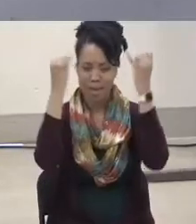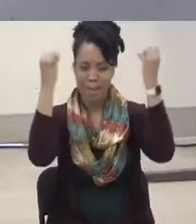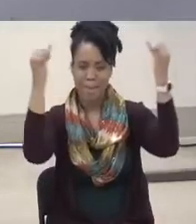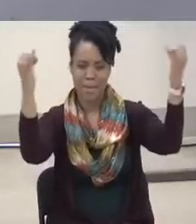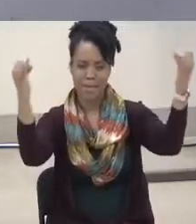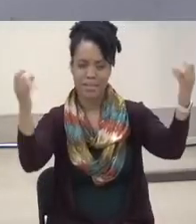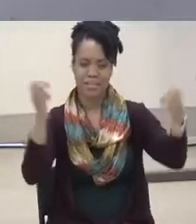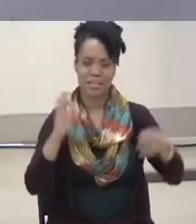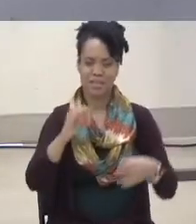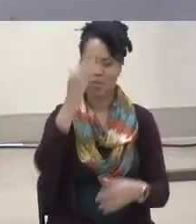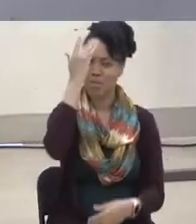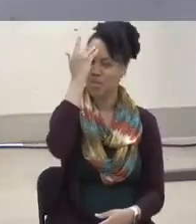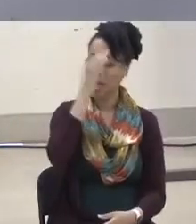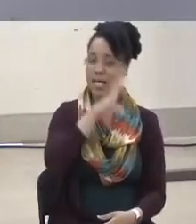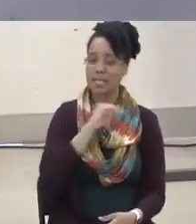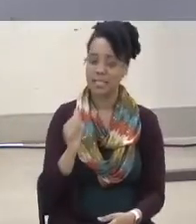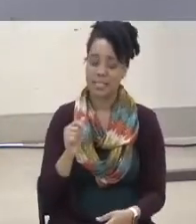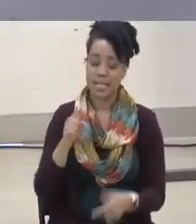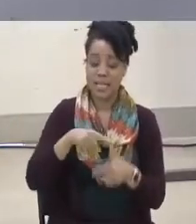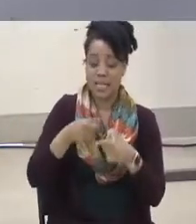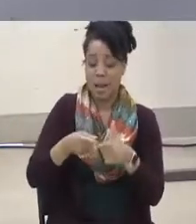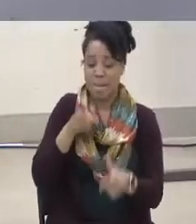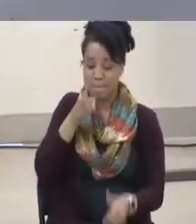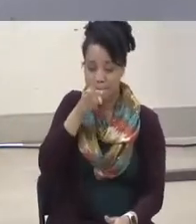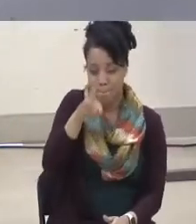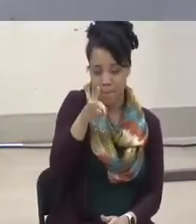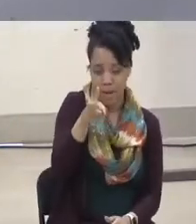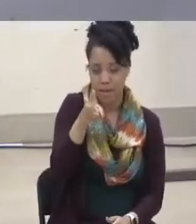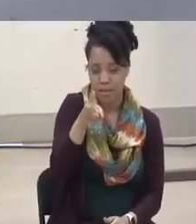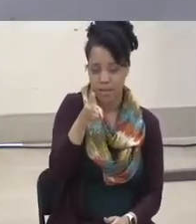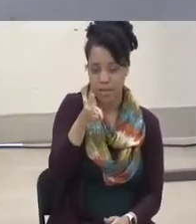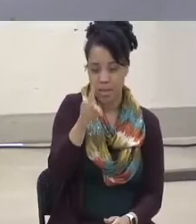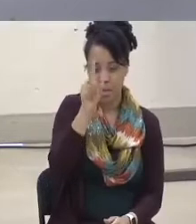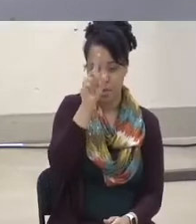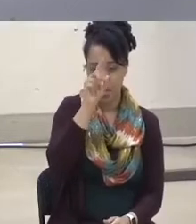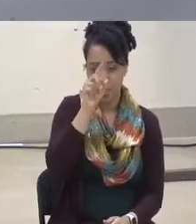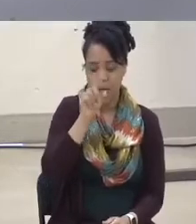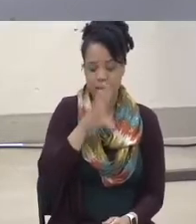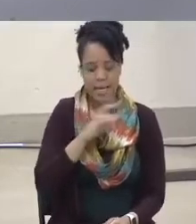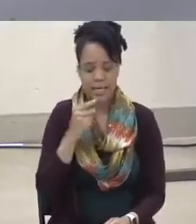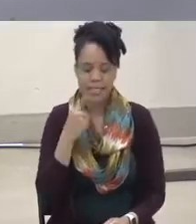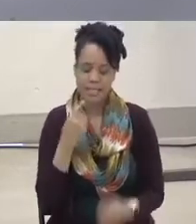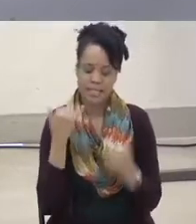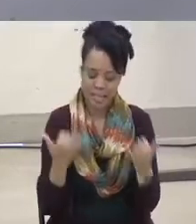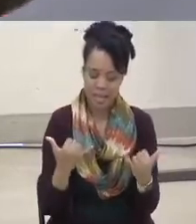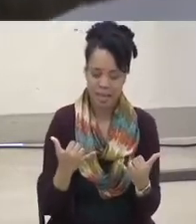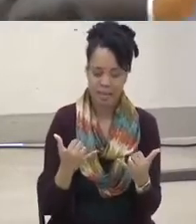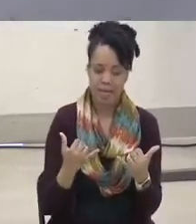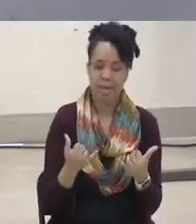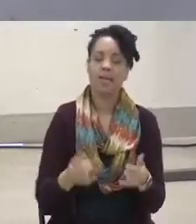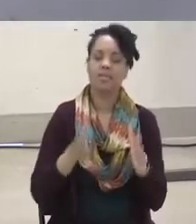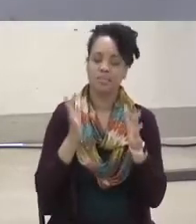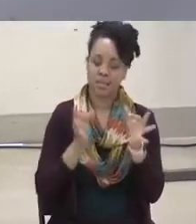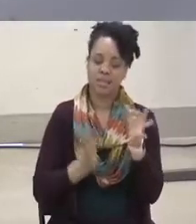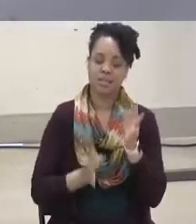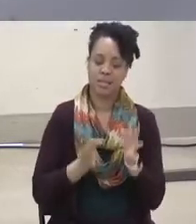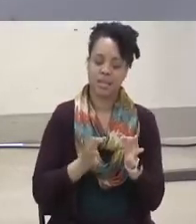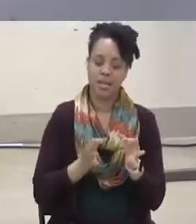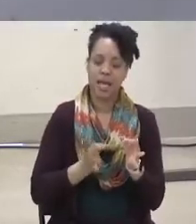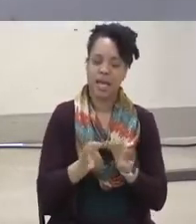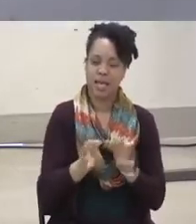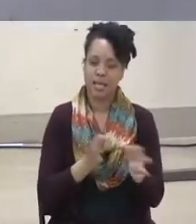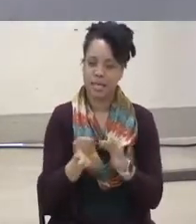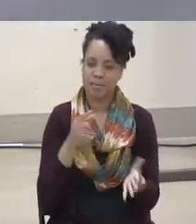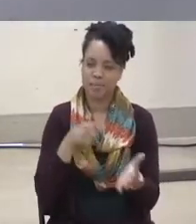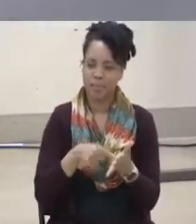And then he puts a colon there, 2 dots, and said, I'm now going to explain this to you. Y dice, y Salomón